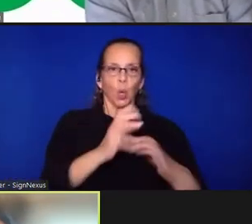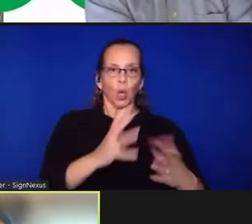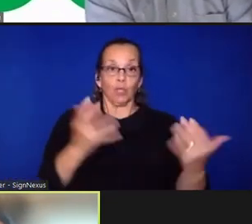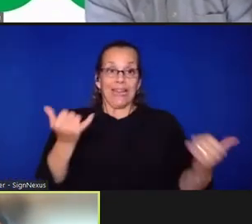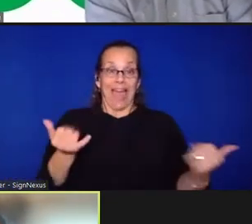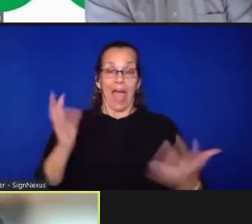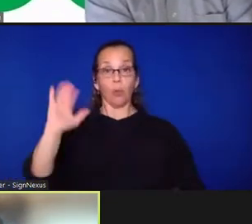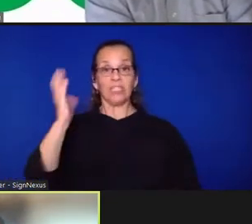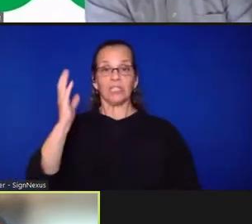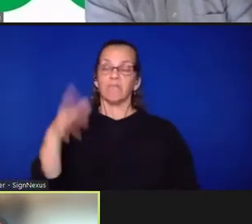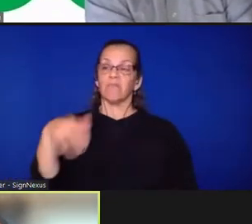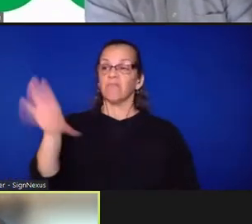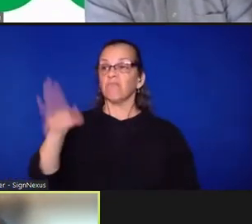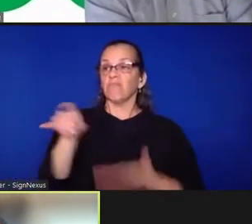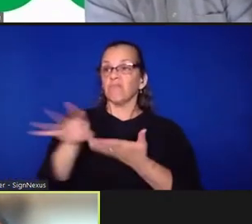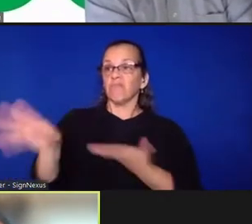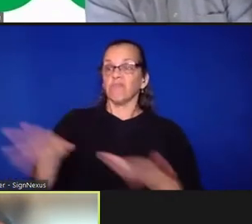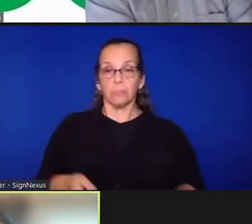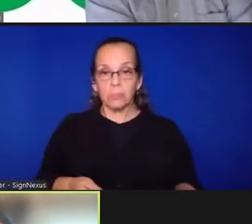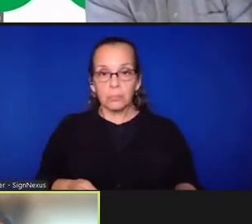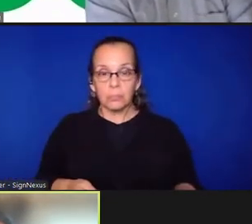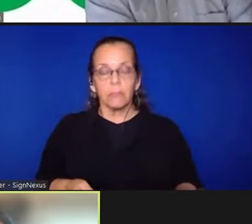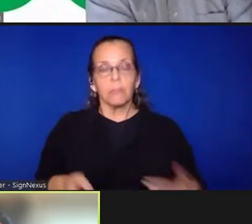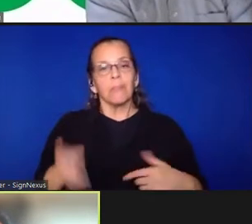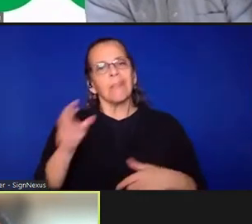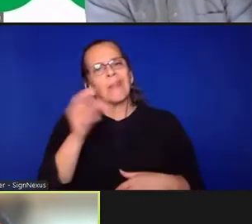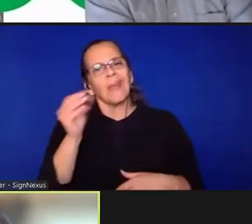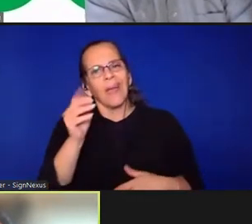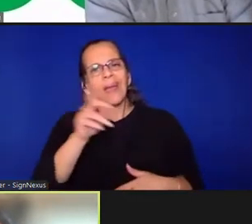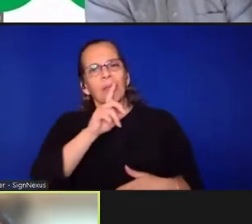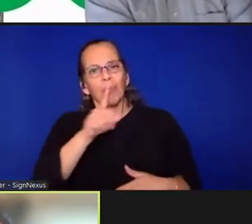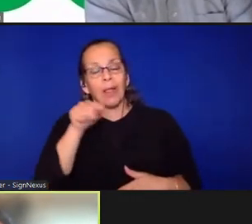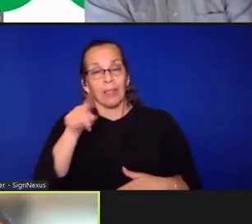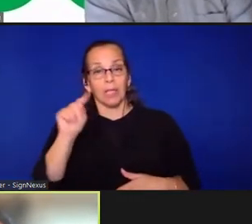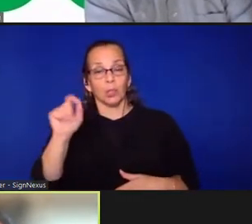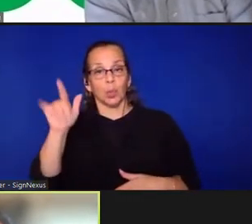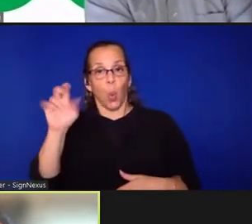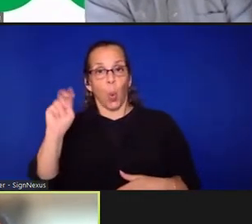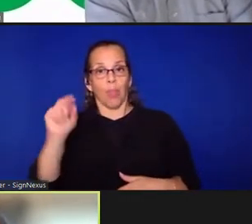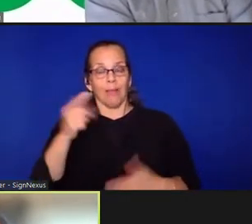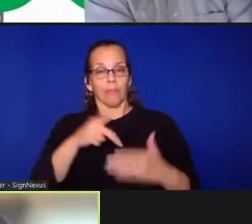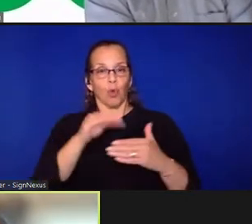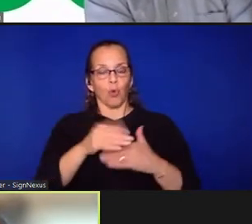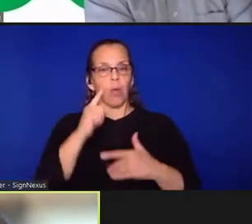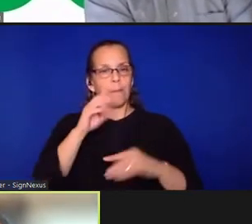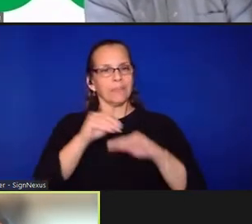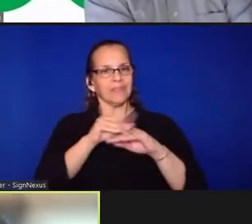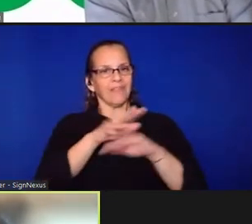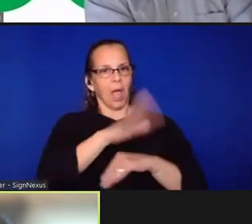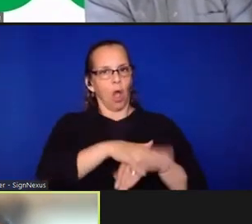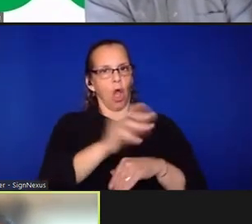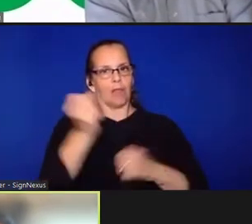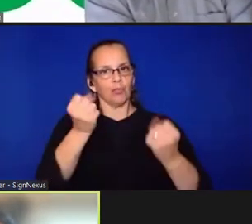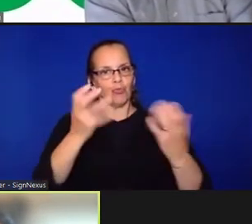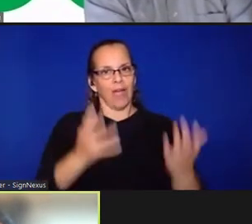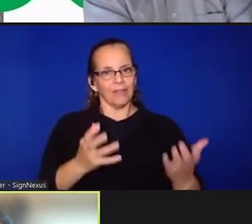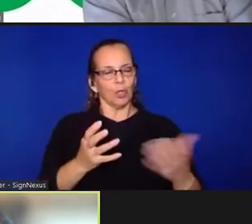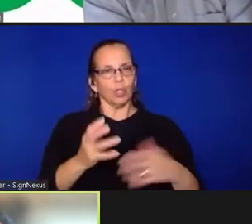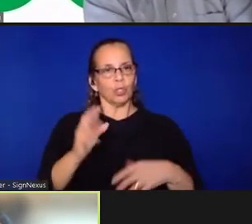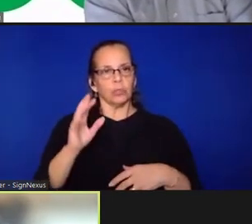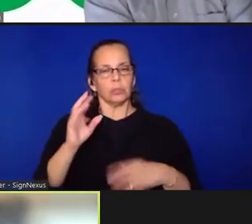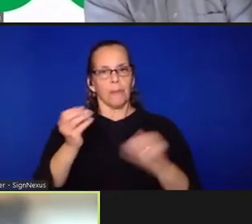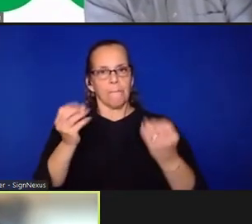no real efforts are proposed to mitigate the devastating effects the tolling program will have on these drivers and that is contrary to multiple Federal agency